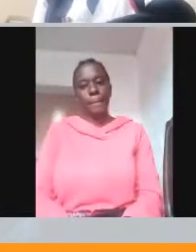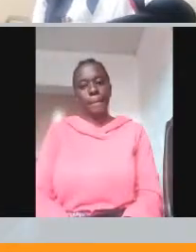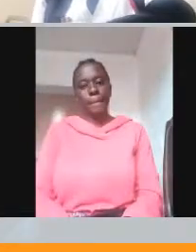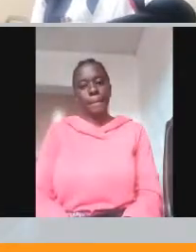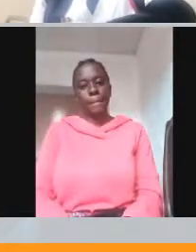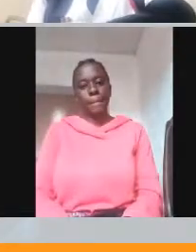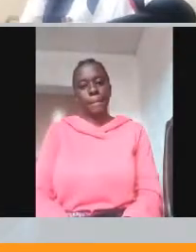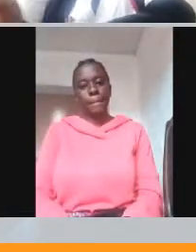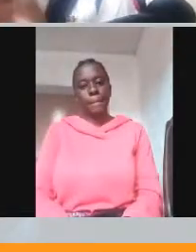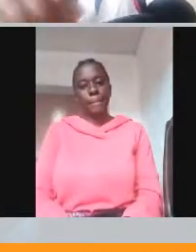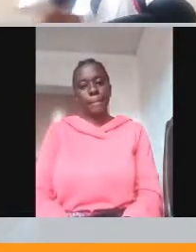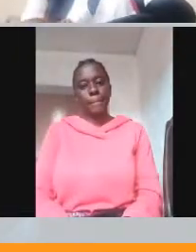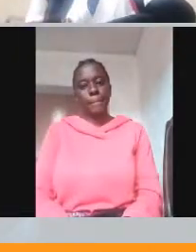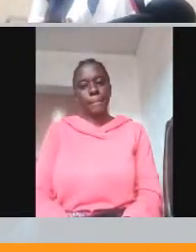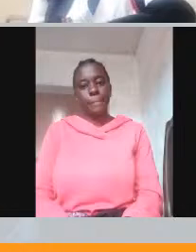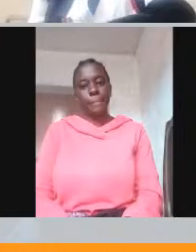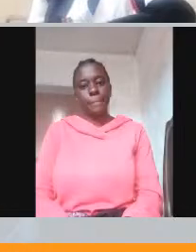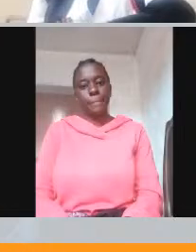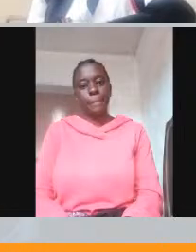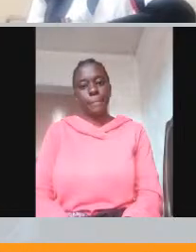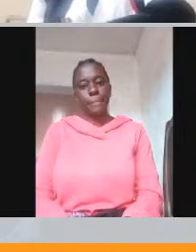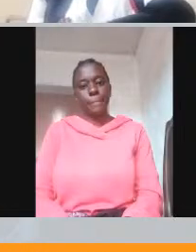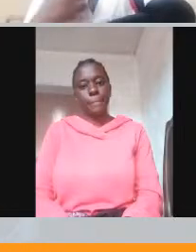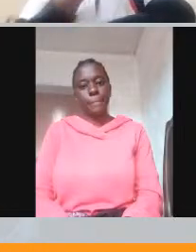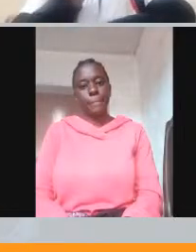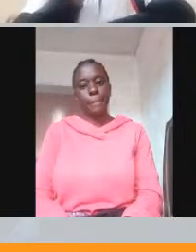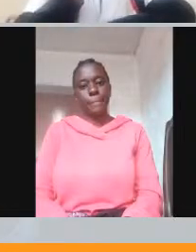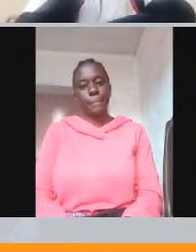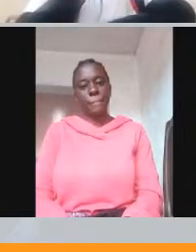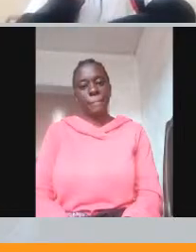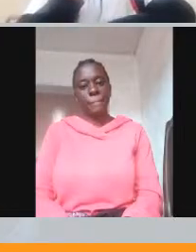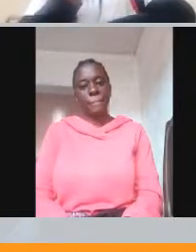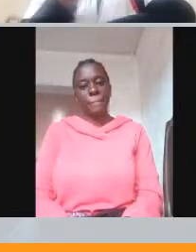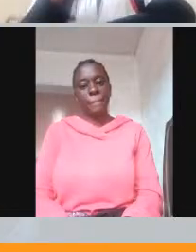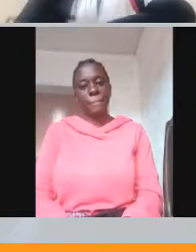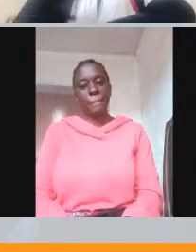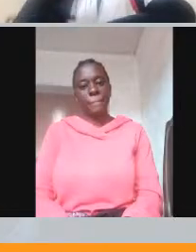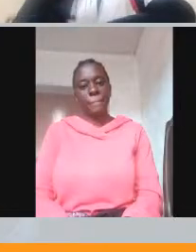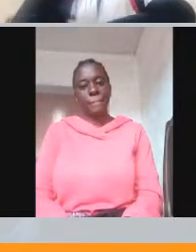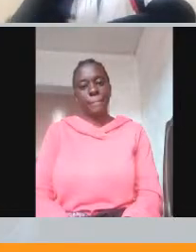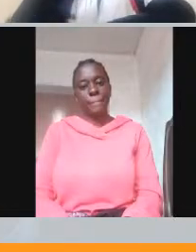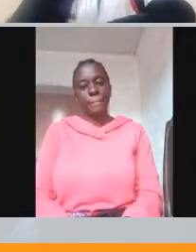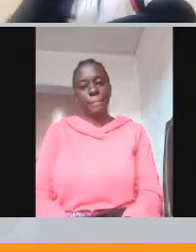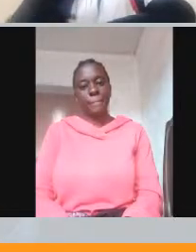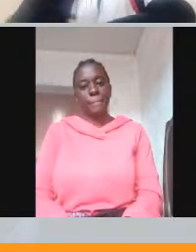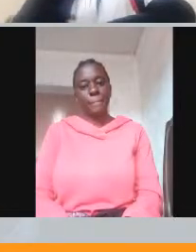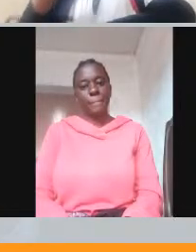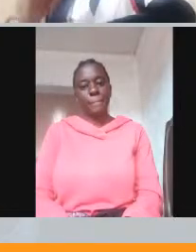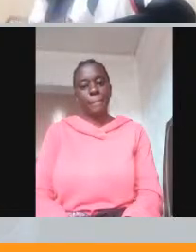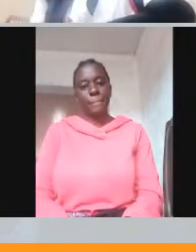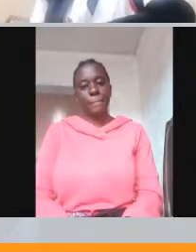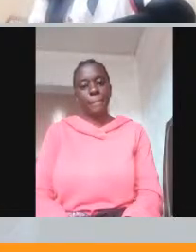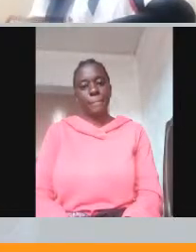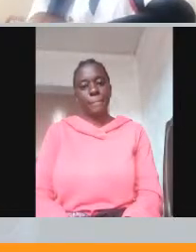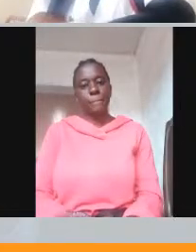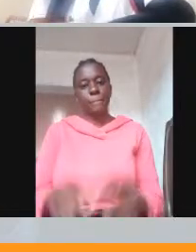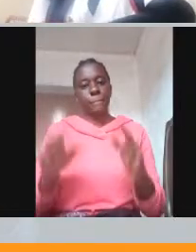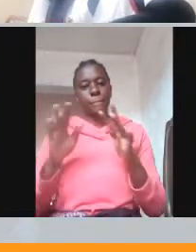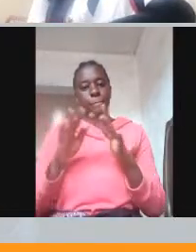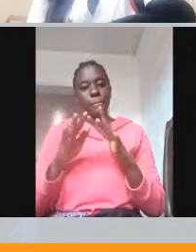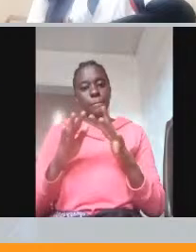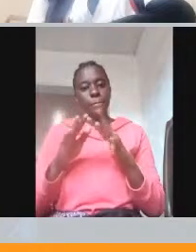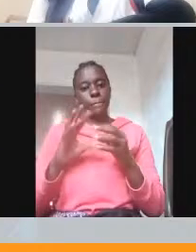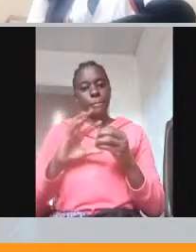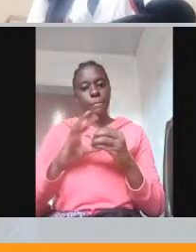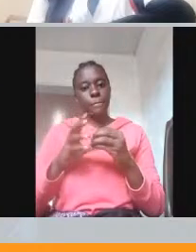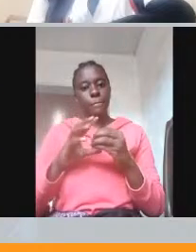So again, Rebecca Mulenga says, anyone is at high risk. So as long as you are sexually active, so I guess she was contributing